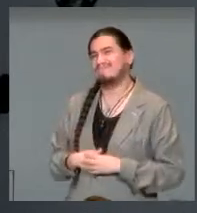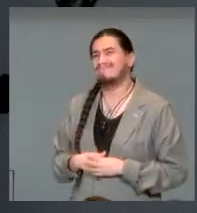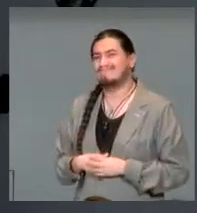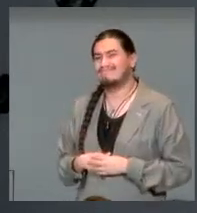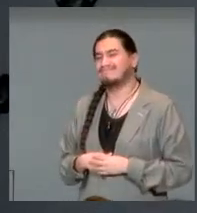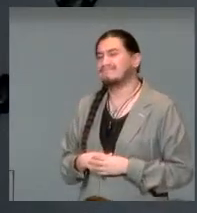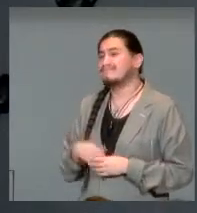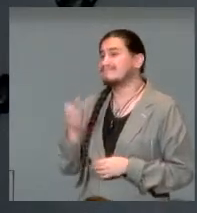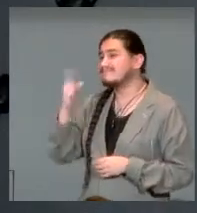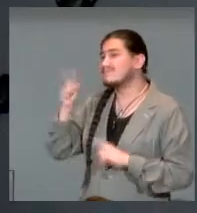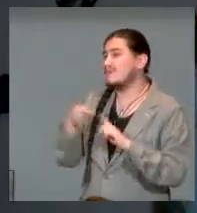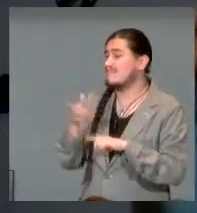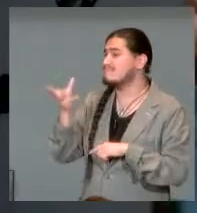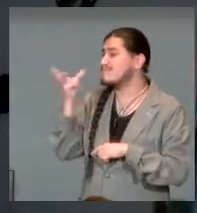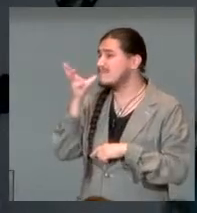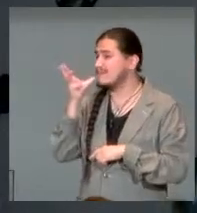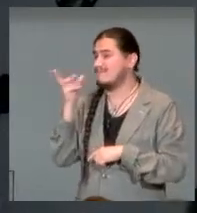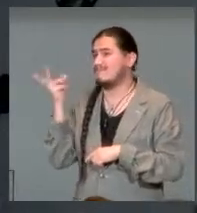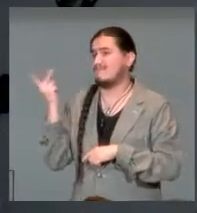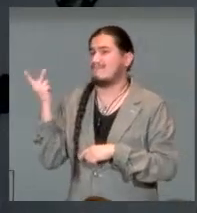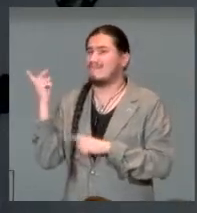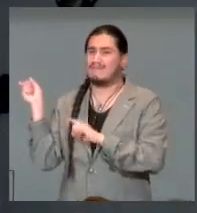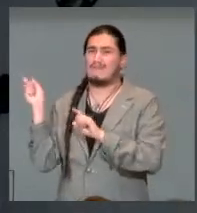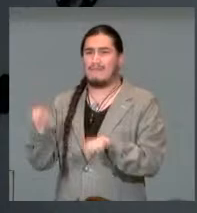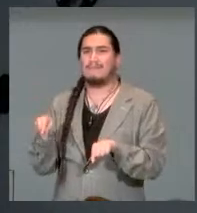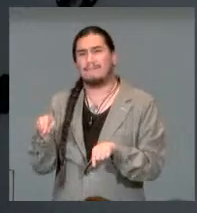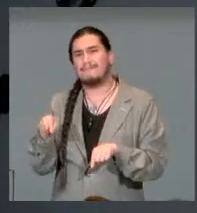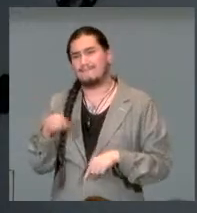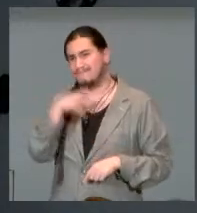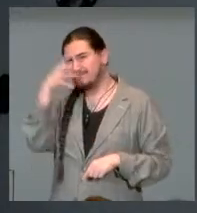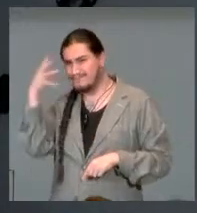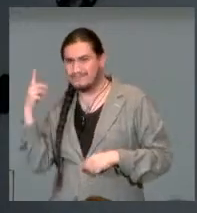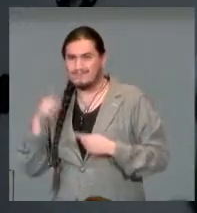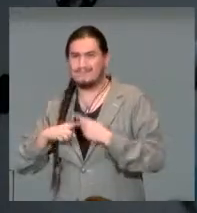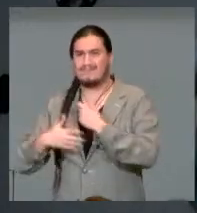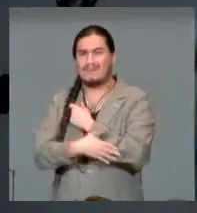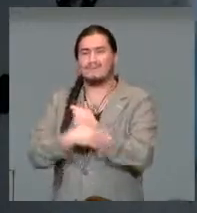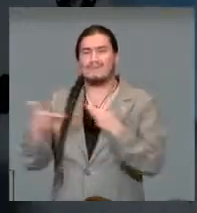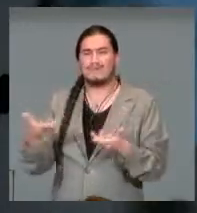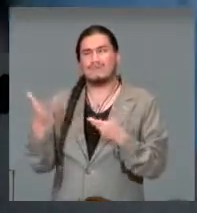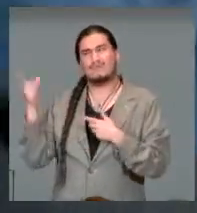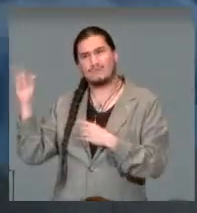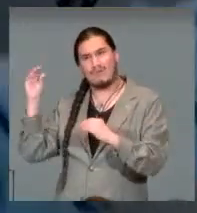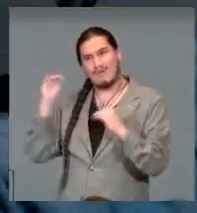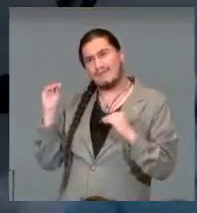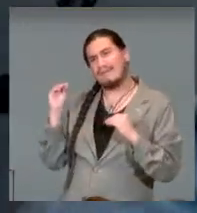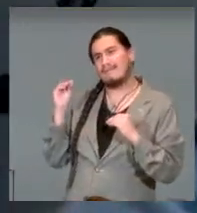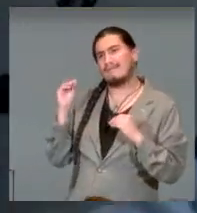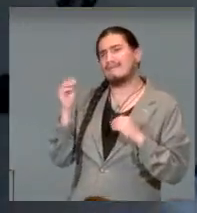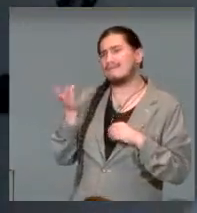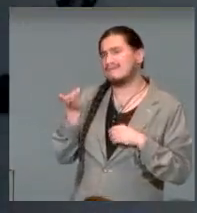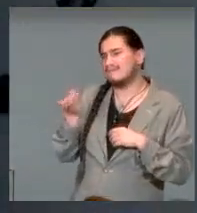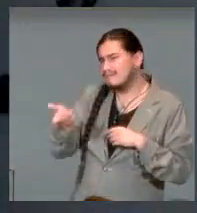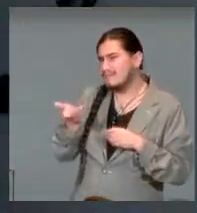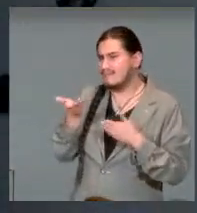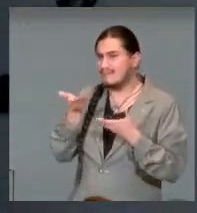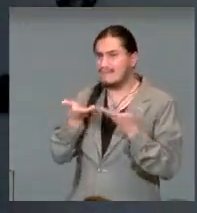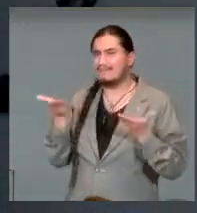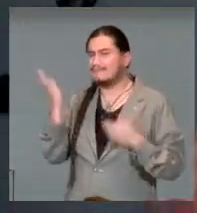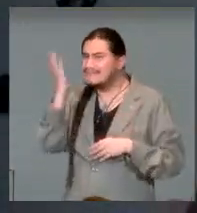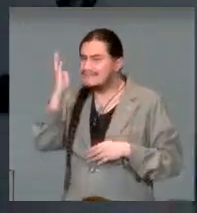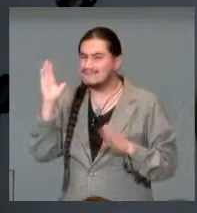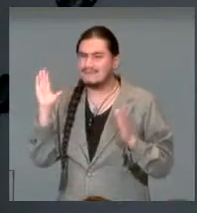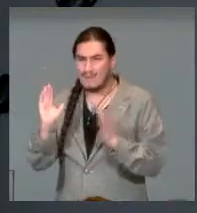See, when mommy and I immigrated to this country, she taught me that little things were actually really big things.